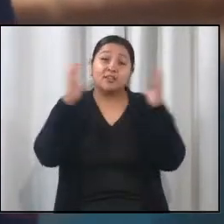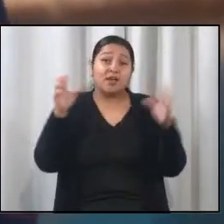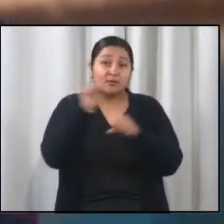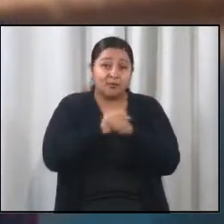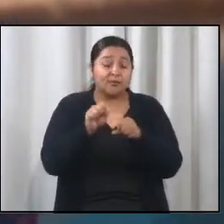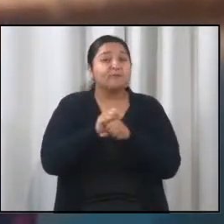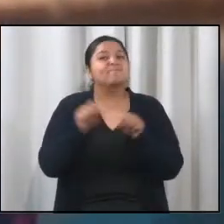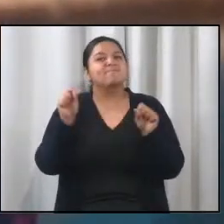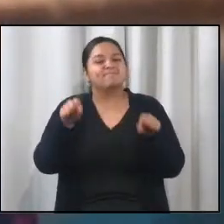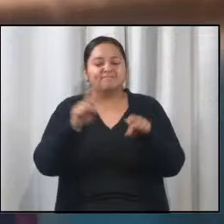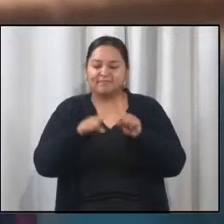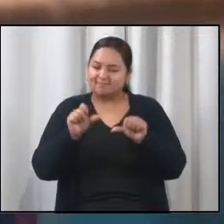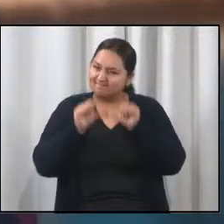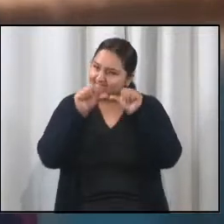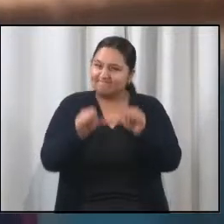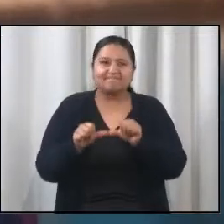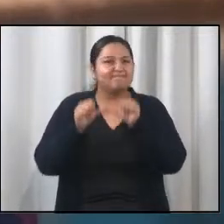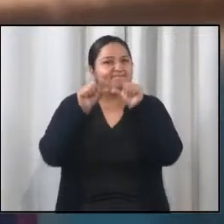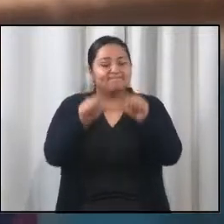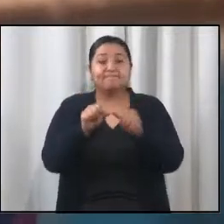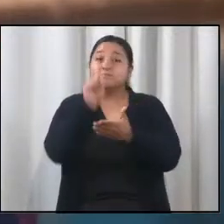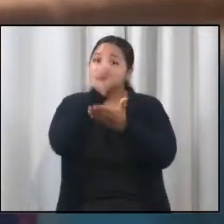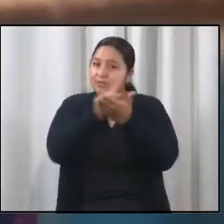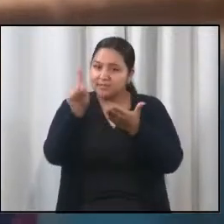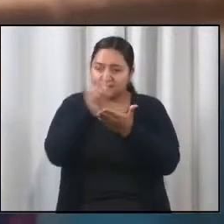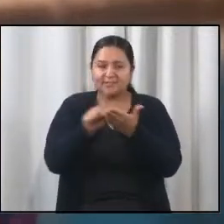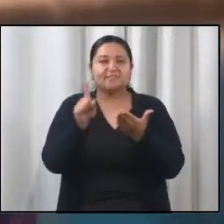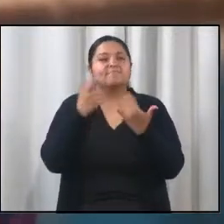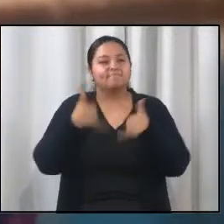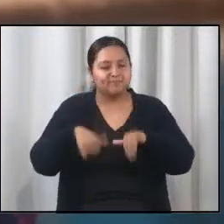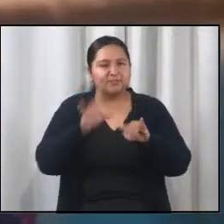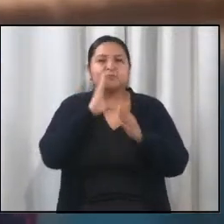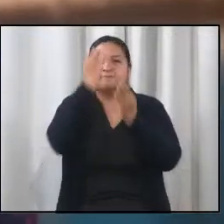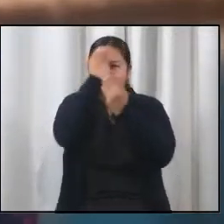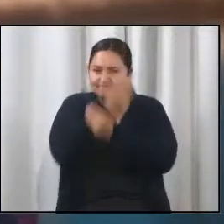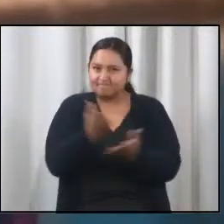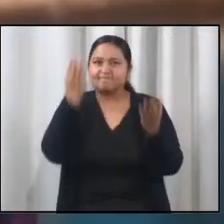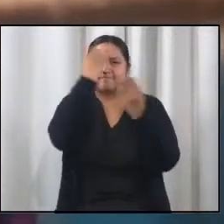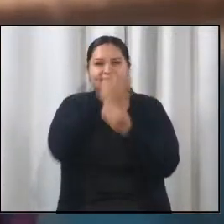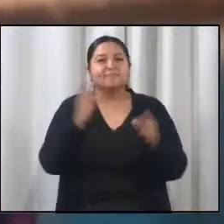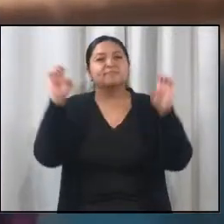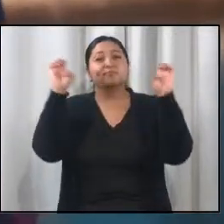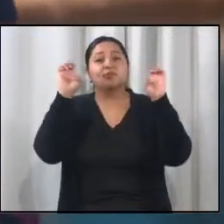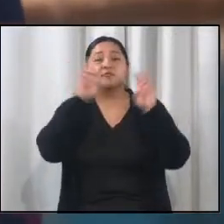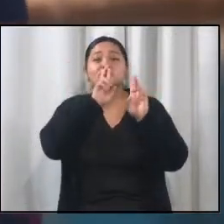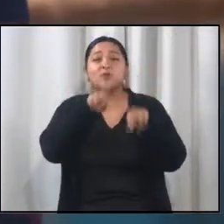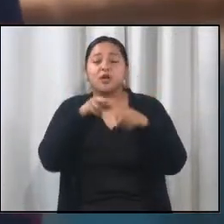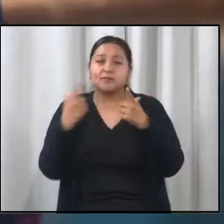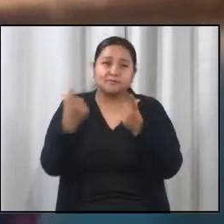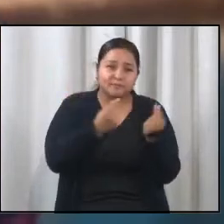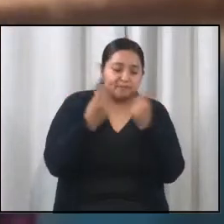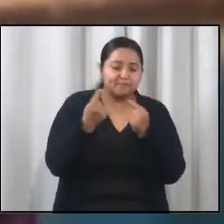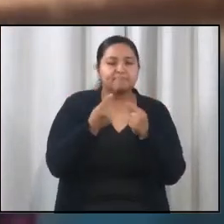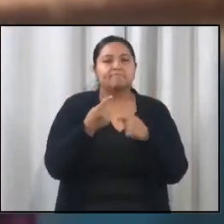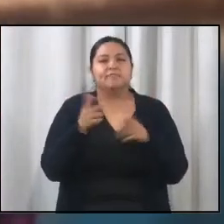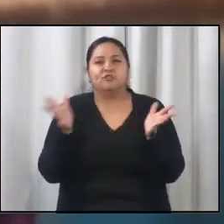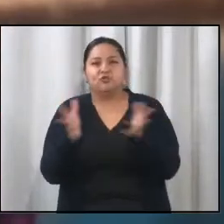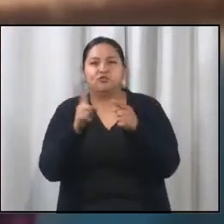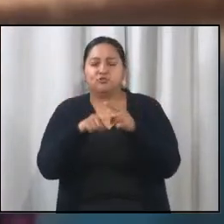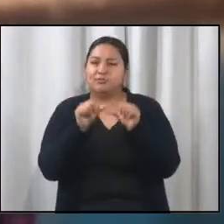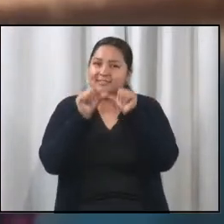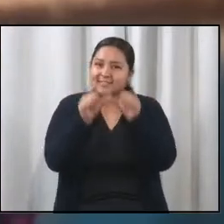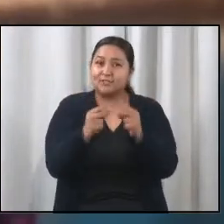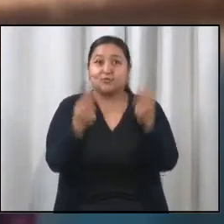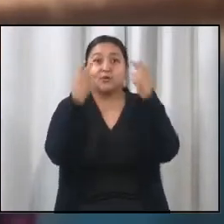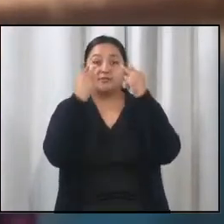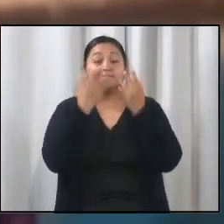week we'll have more announcements about our emergency response efforts. And I encourage you all to continue to stay tuned. Thank you so much